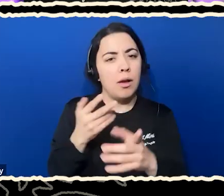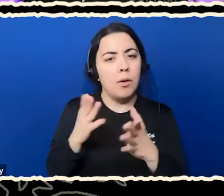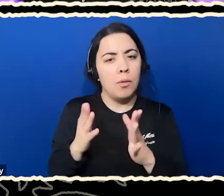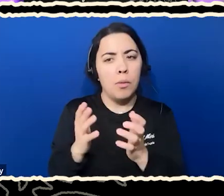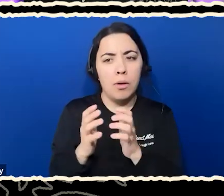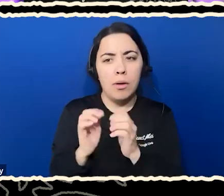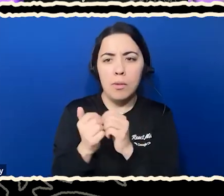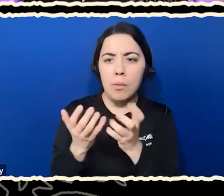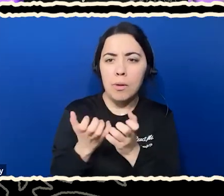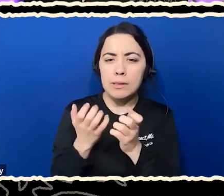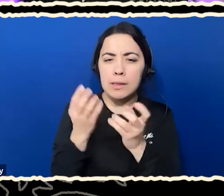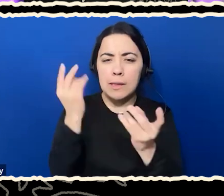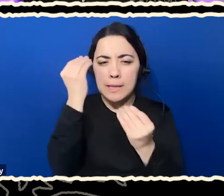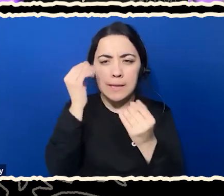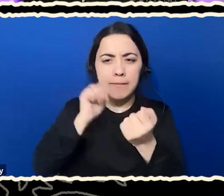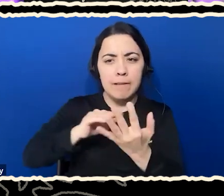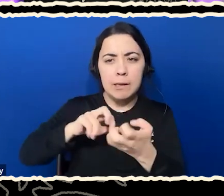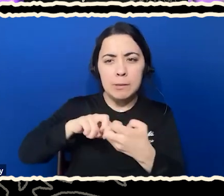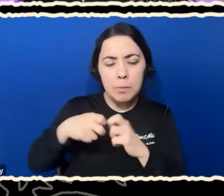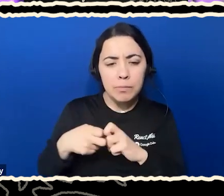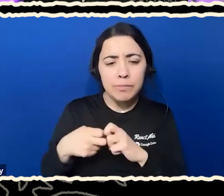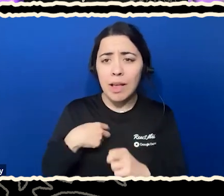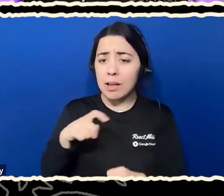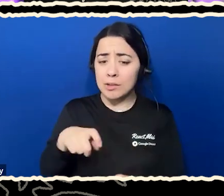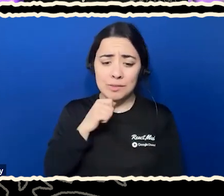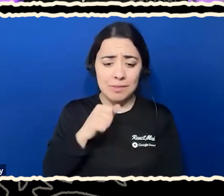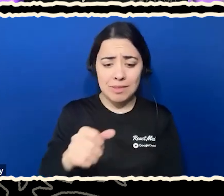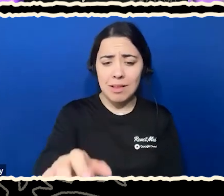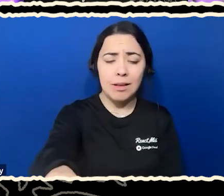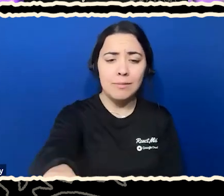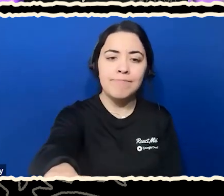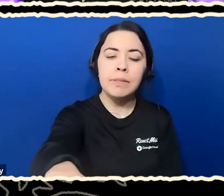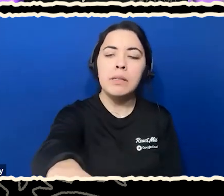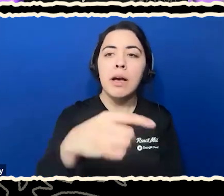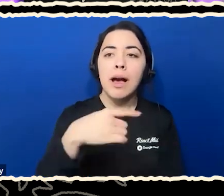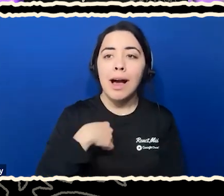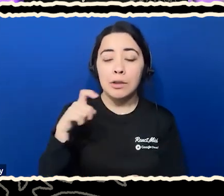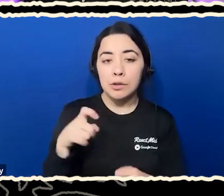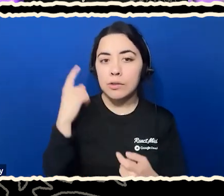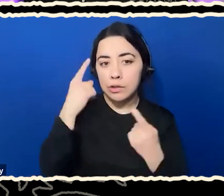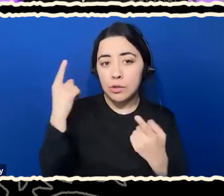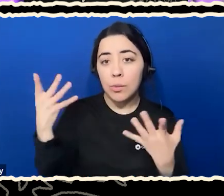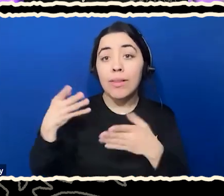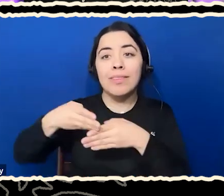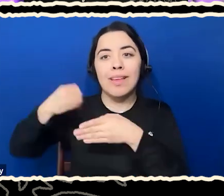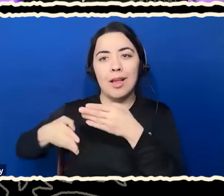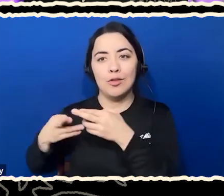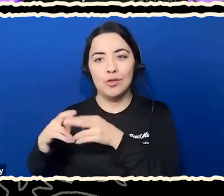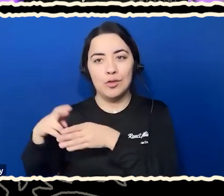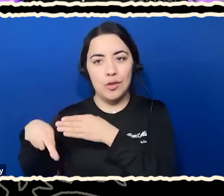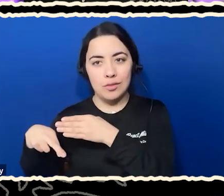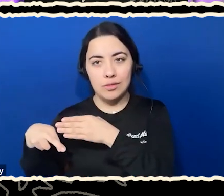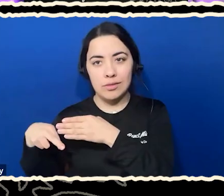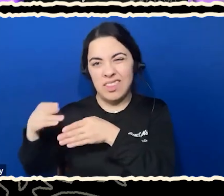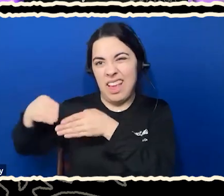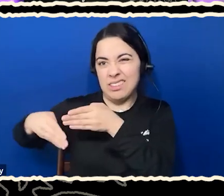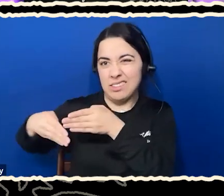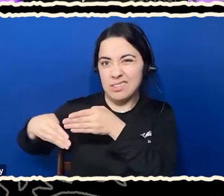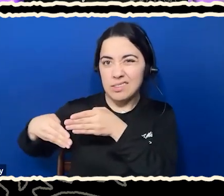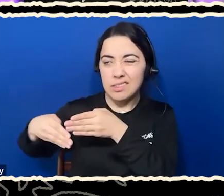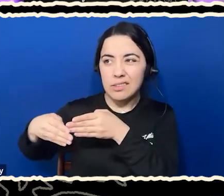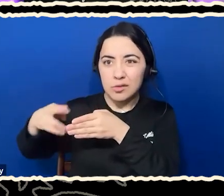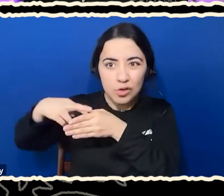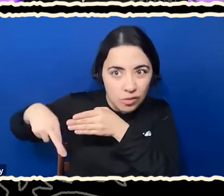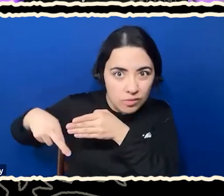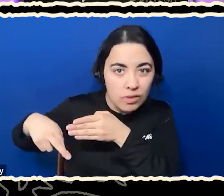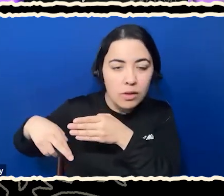face different problems, I should be thinking about the end result. I shouldn't be worrying about all the noise around it just